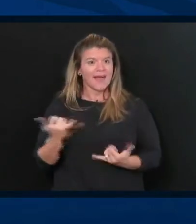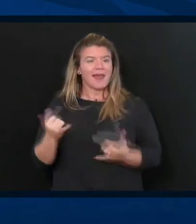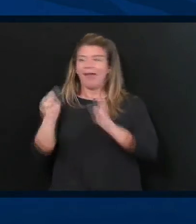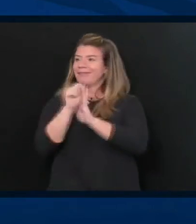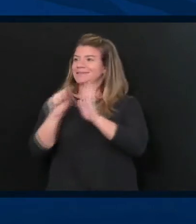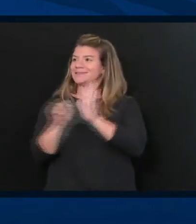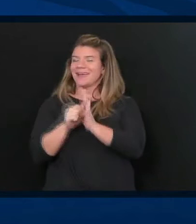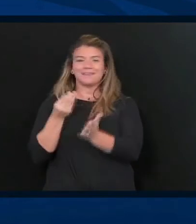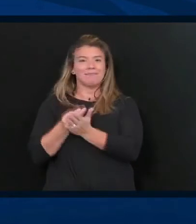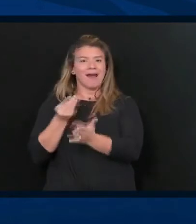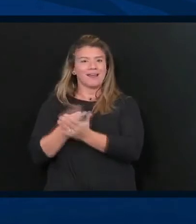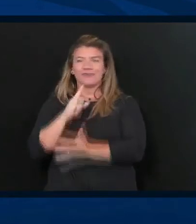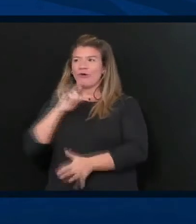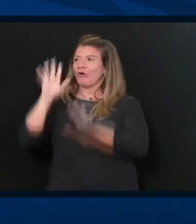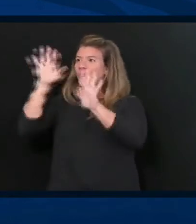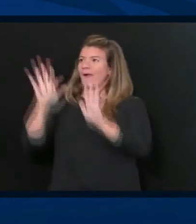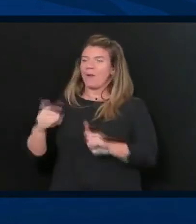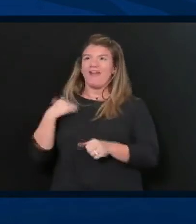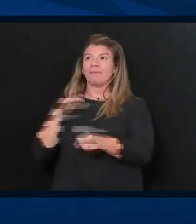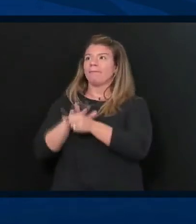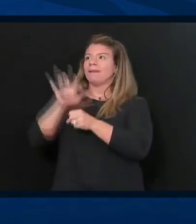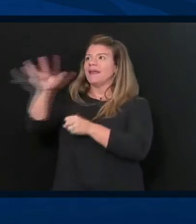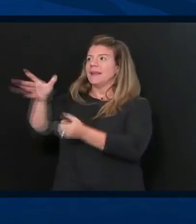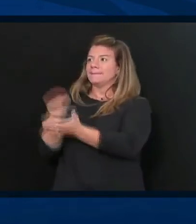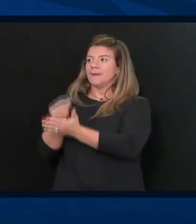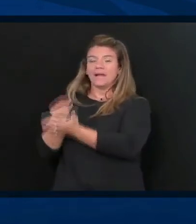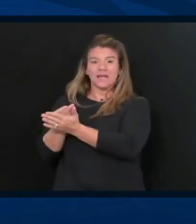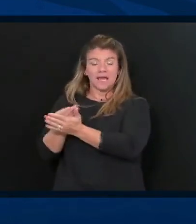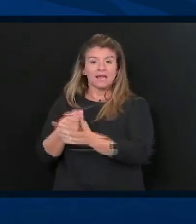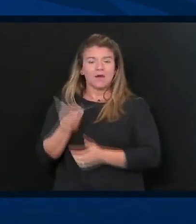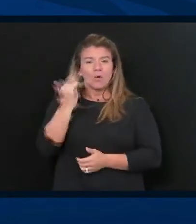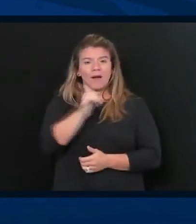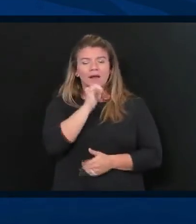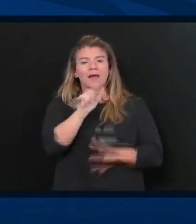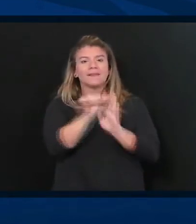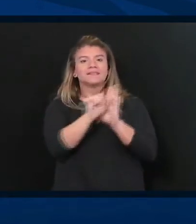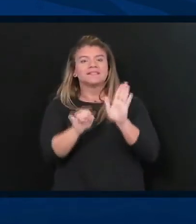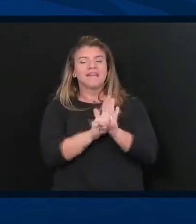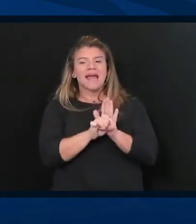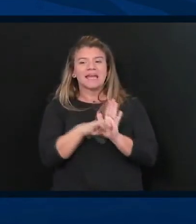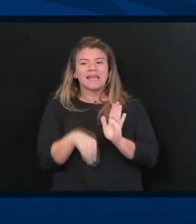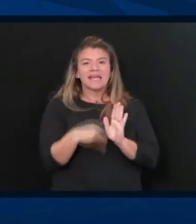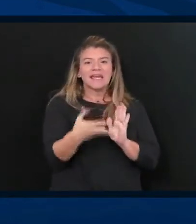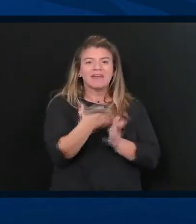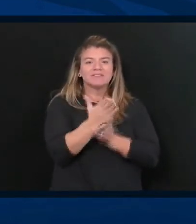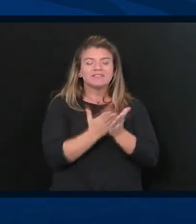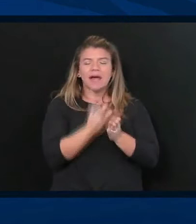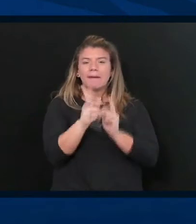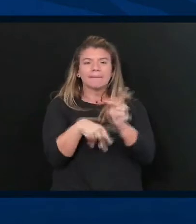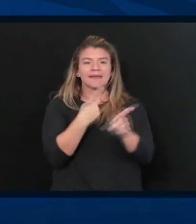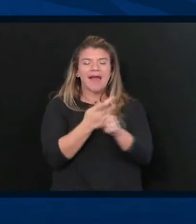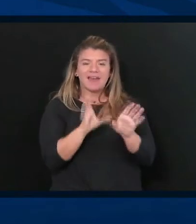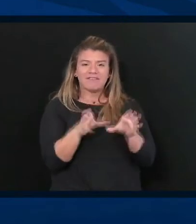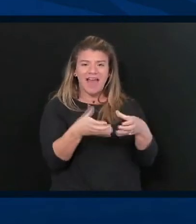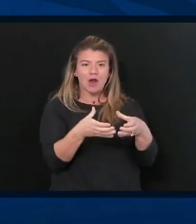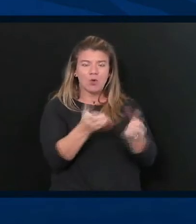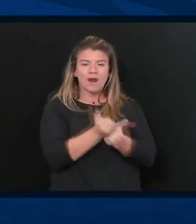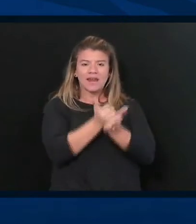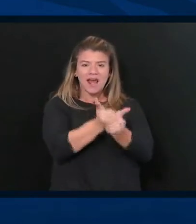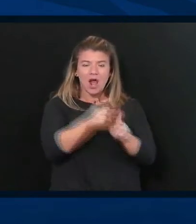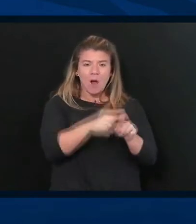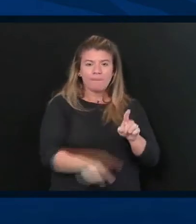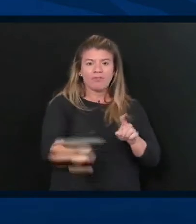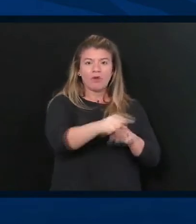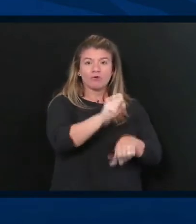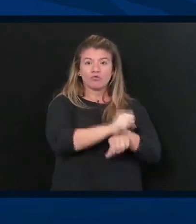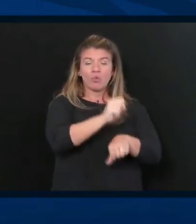great financially and we're rolling, the state perhaps to step in with some special category to help those frontline workers